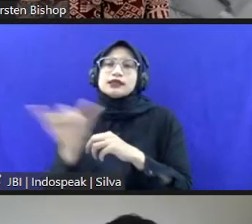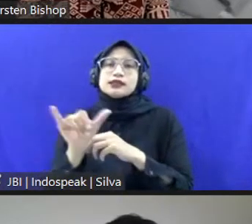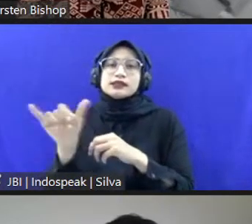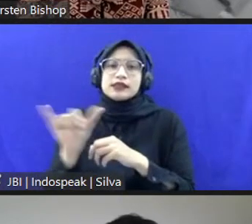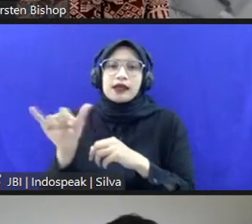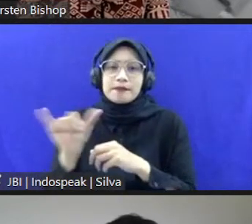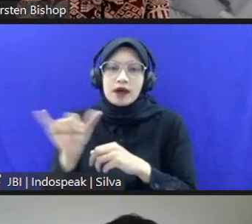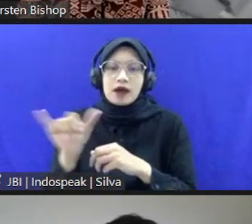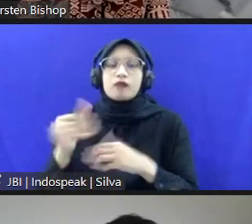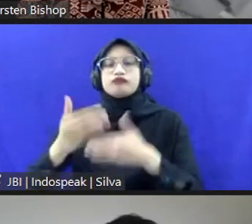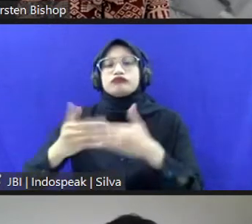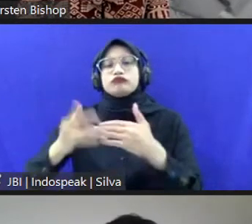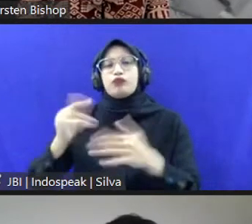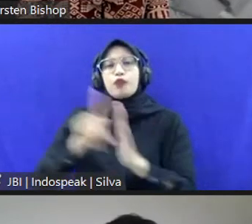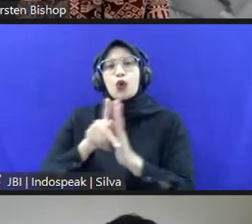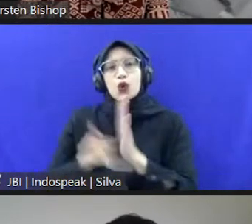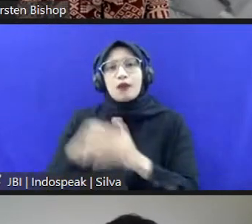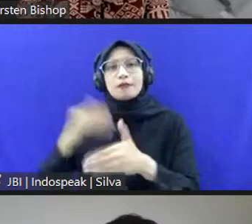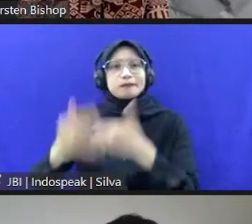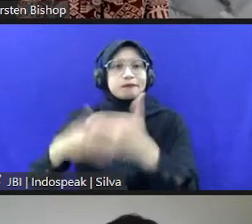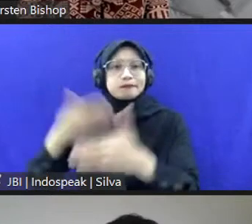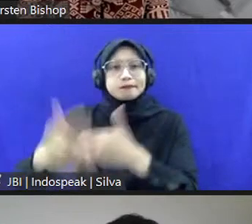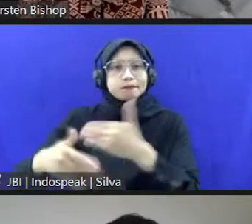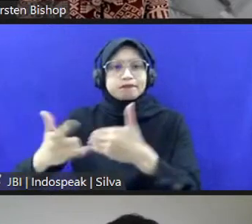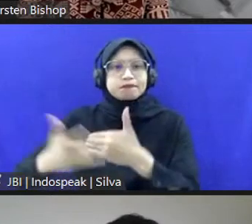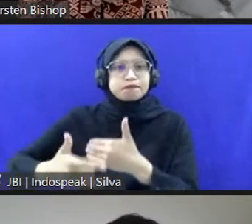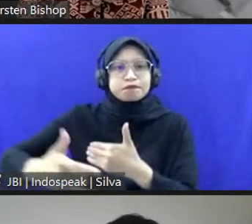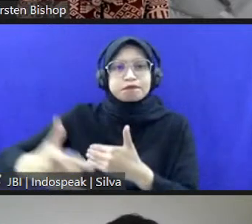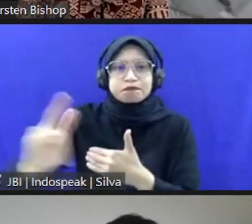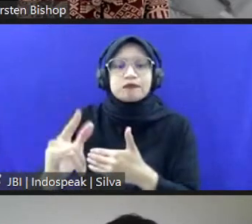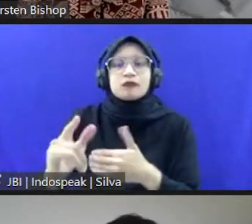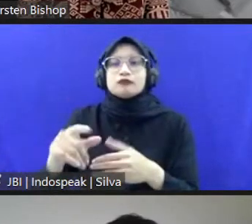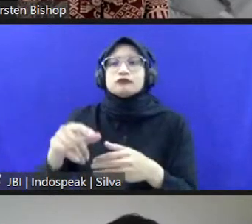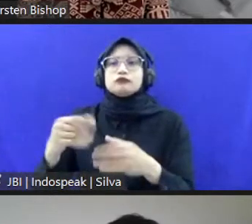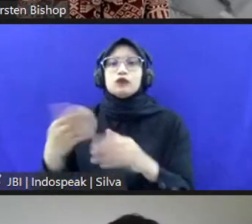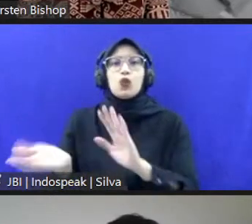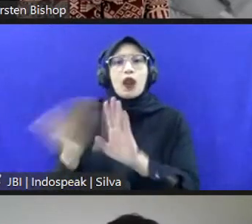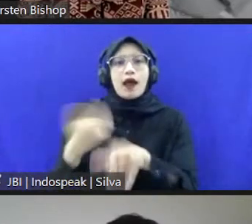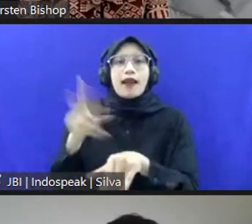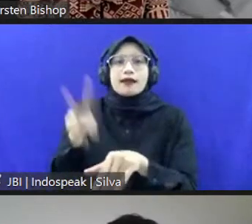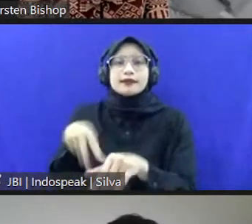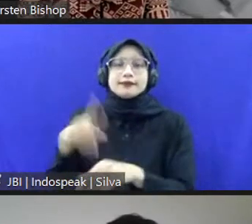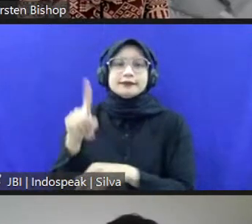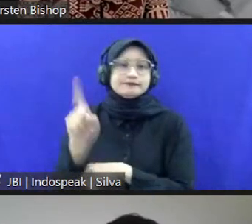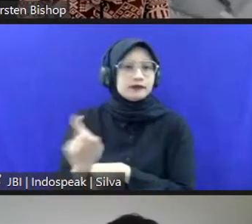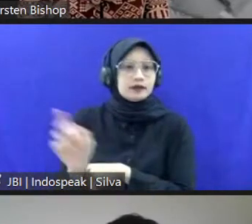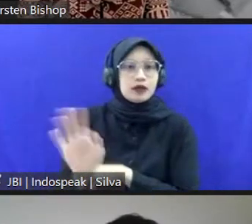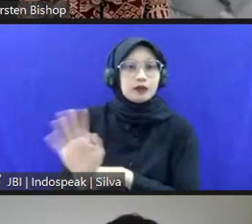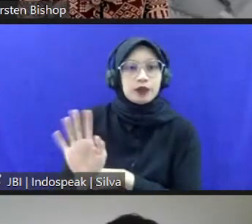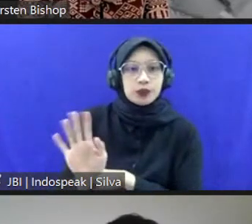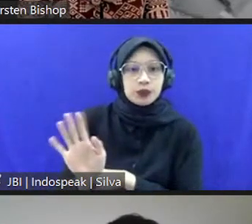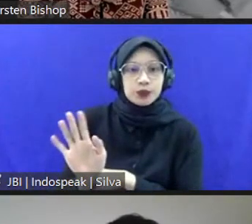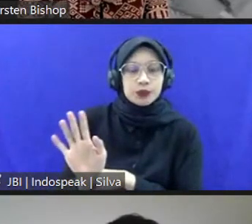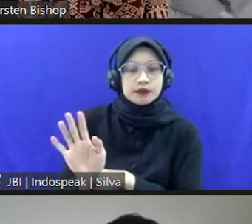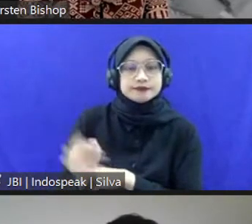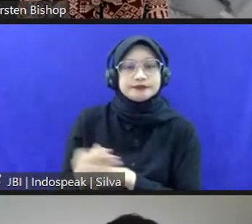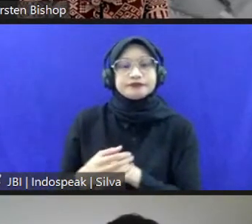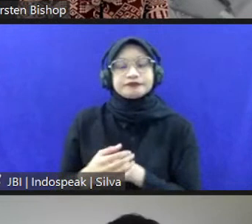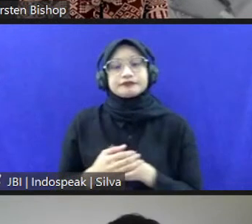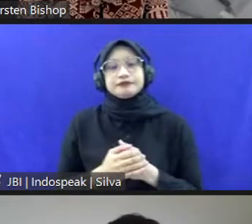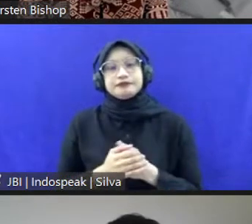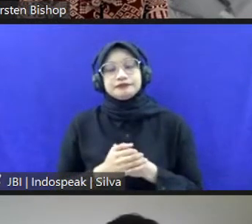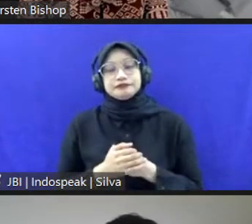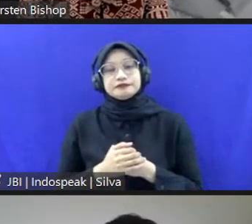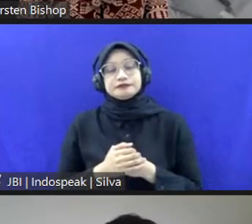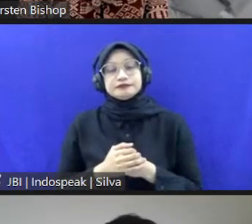sustainable and there is no need for reapplication of the deployment of mosquitoes in the